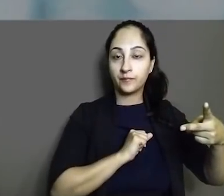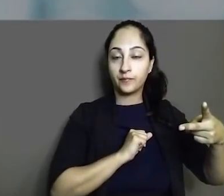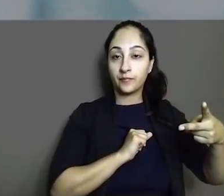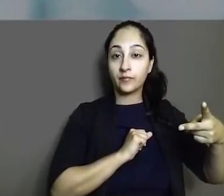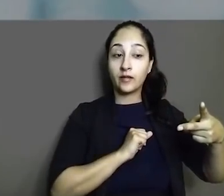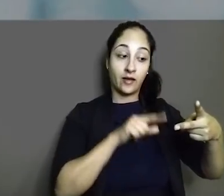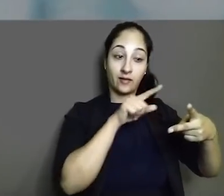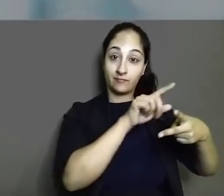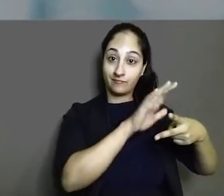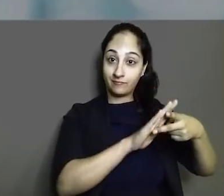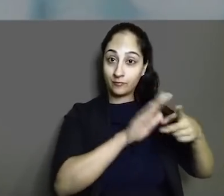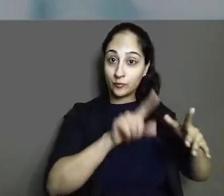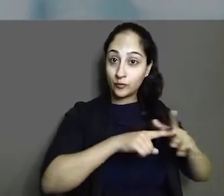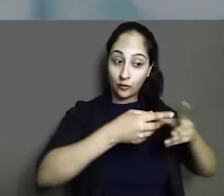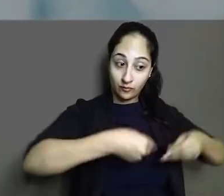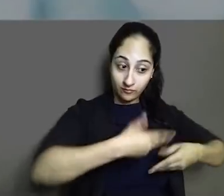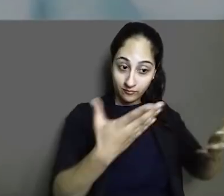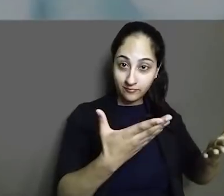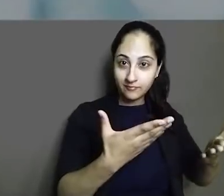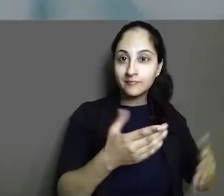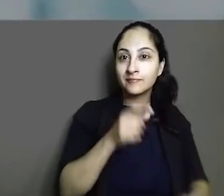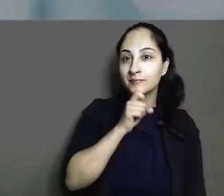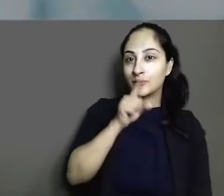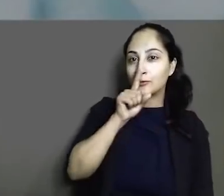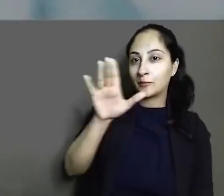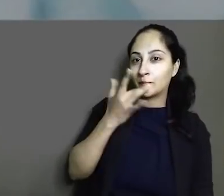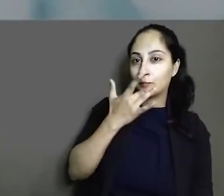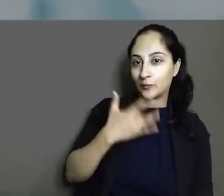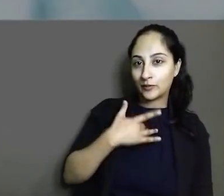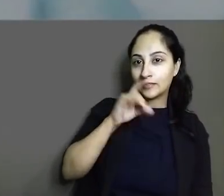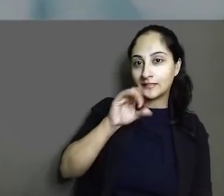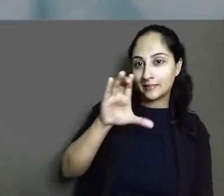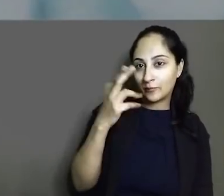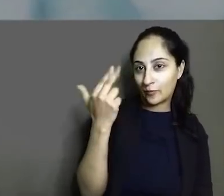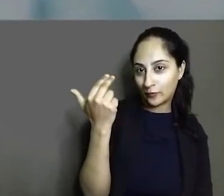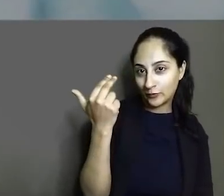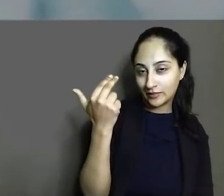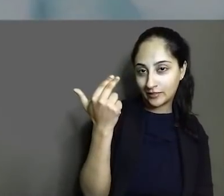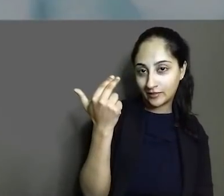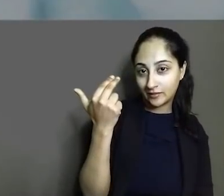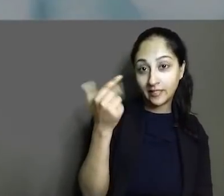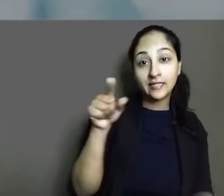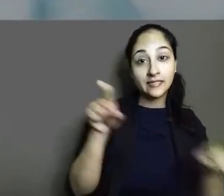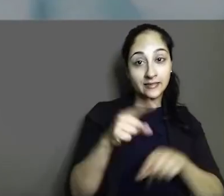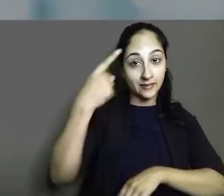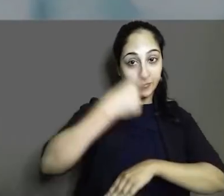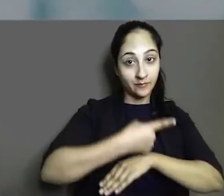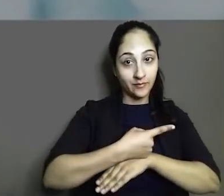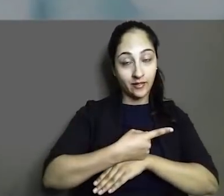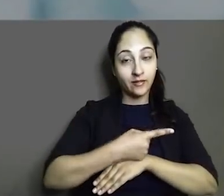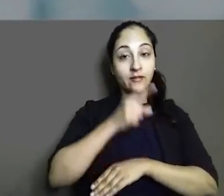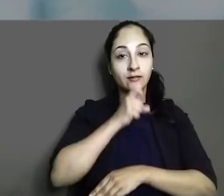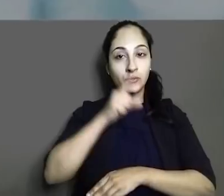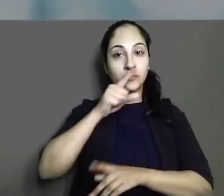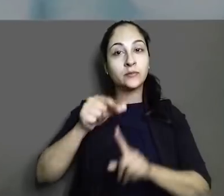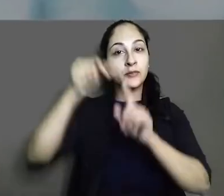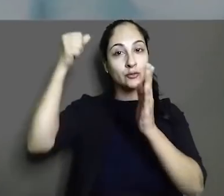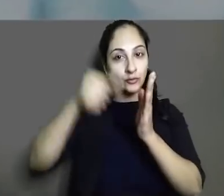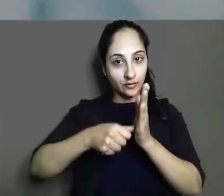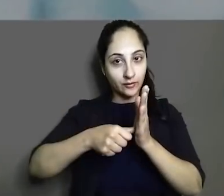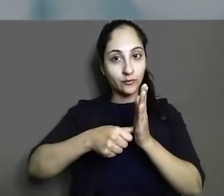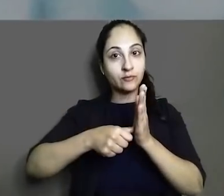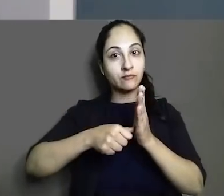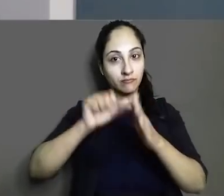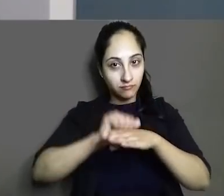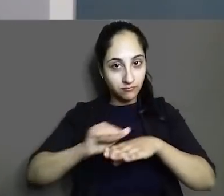of the spike protein in the form of mRNA. And the mRNA is like a recipe for your cells with instructions on how to make the